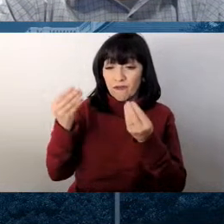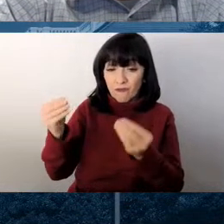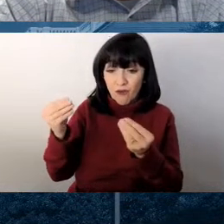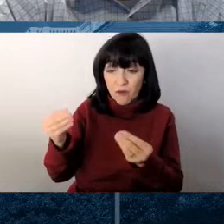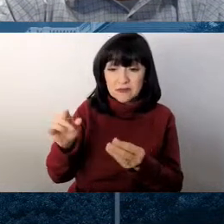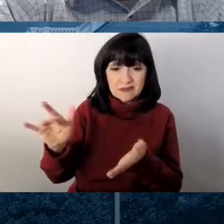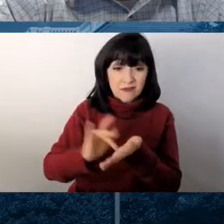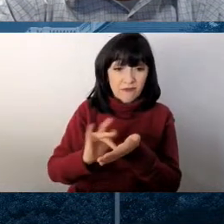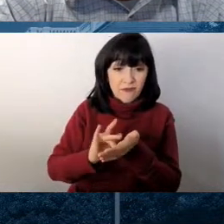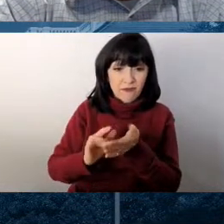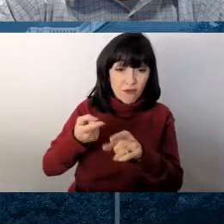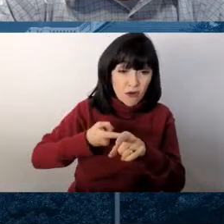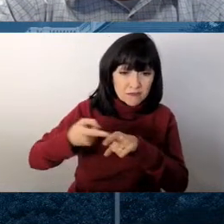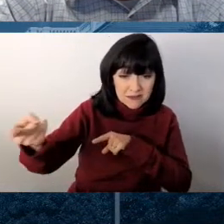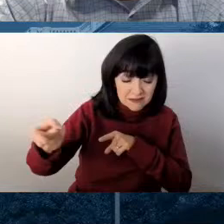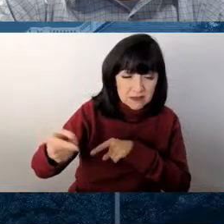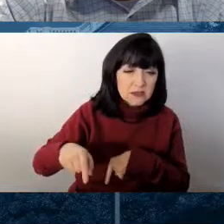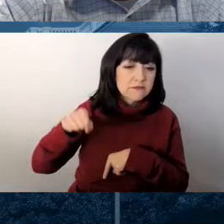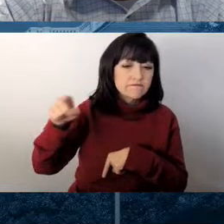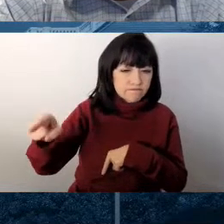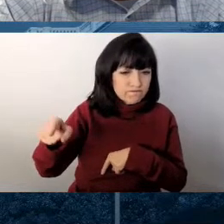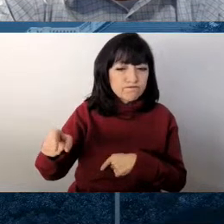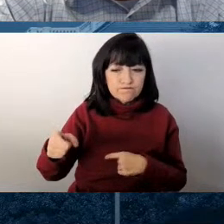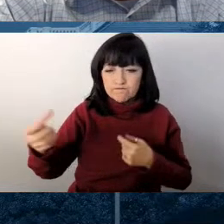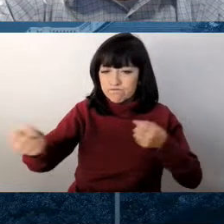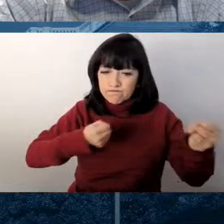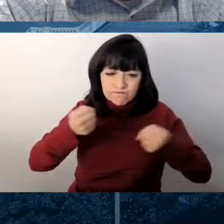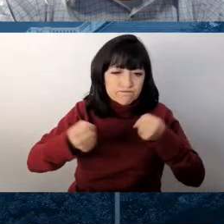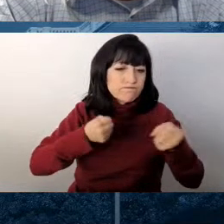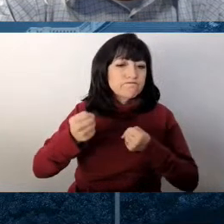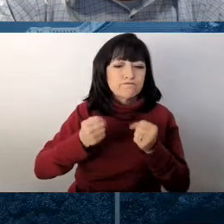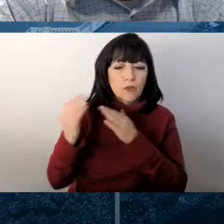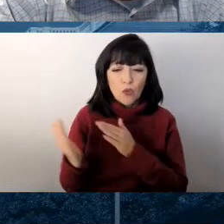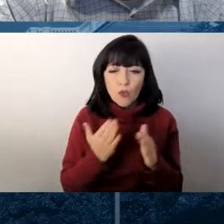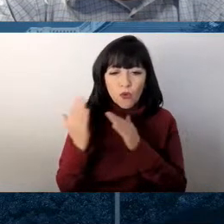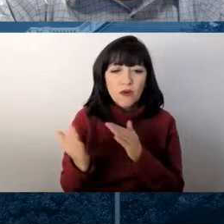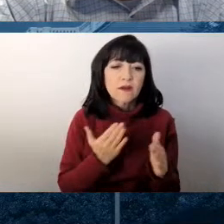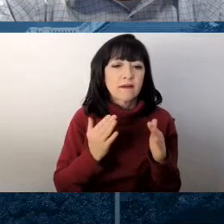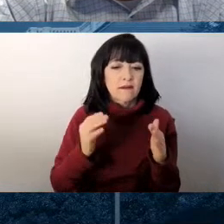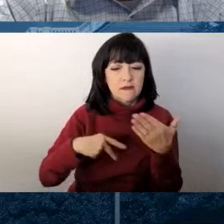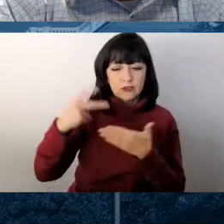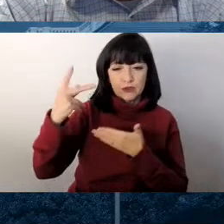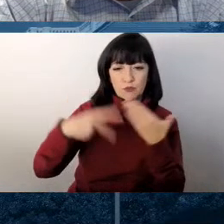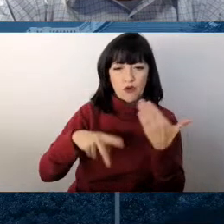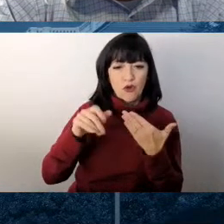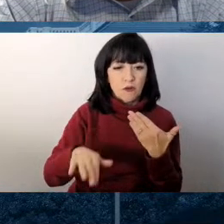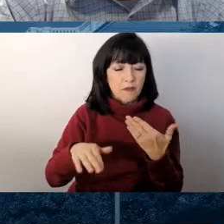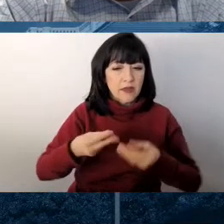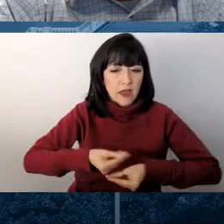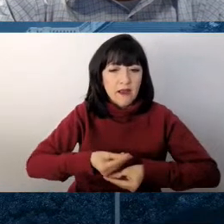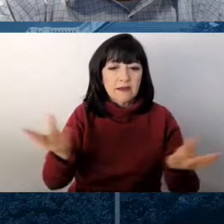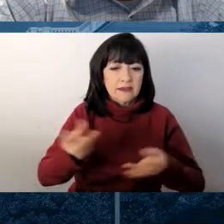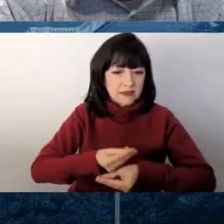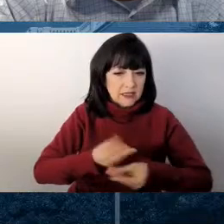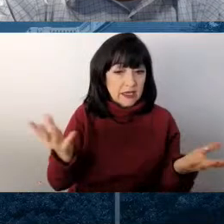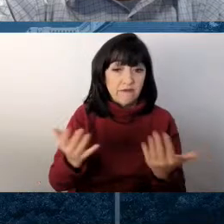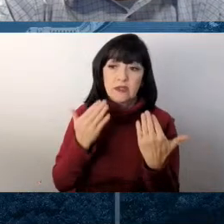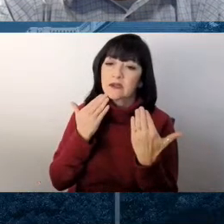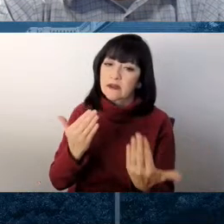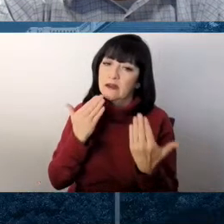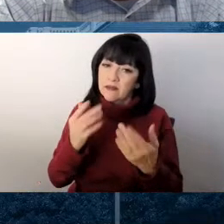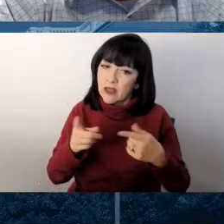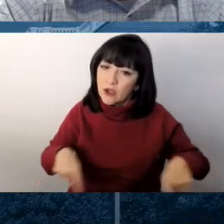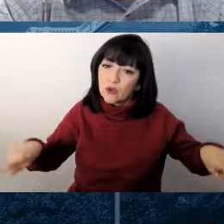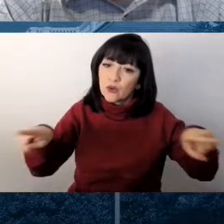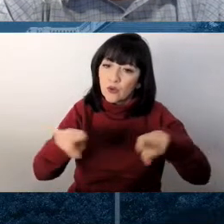vaccinations, and that's what's going to help us, move to the next step of this pandemic. So thank you to all those individuals that helped with that. I know it was a cold